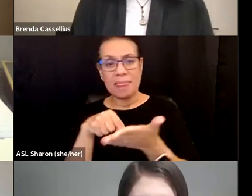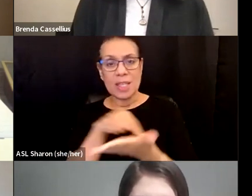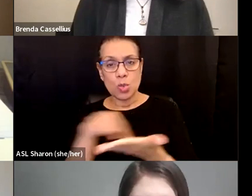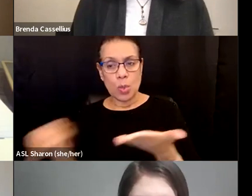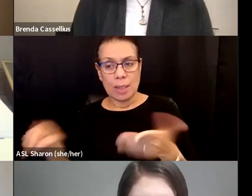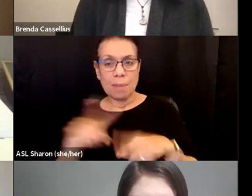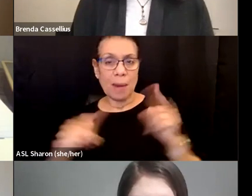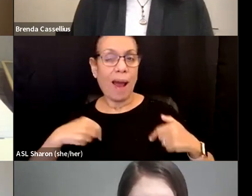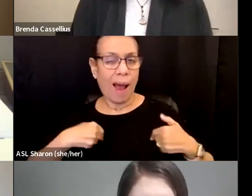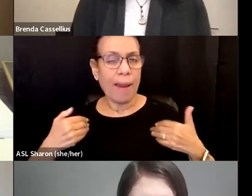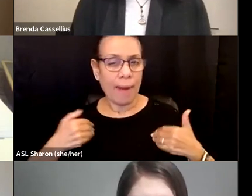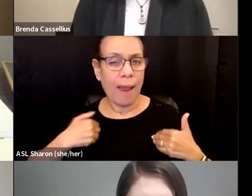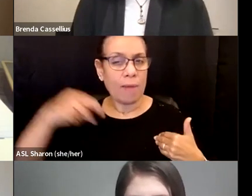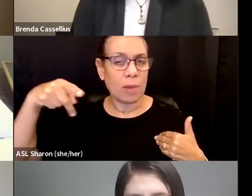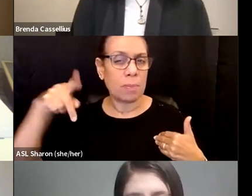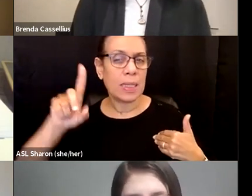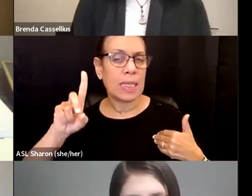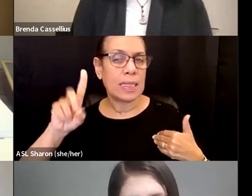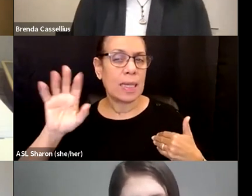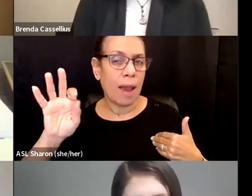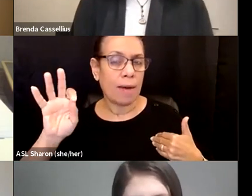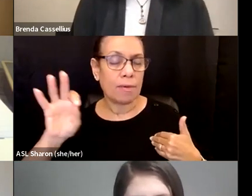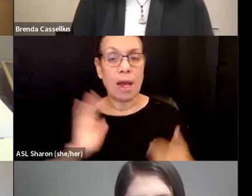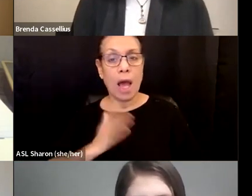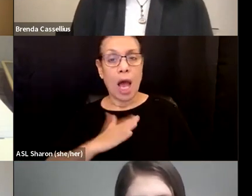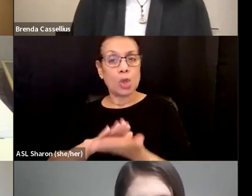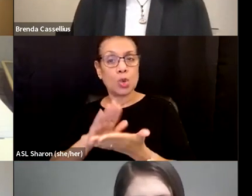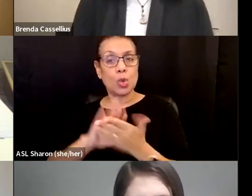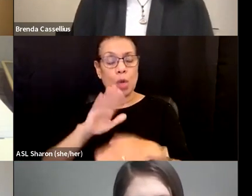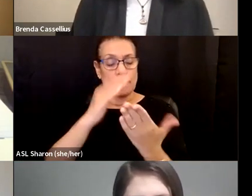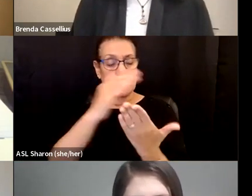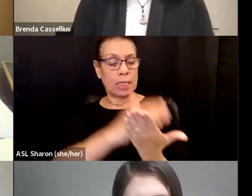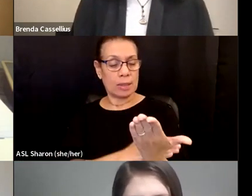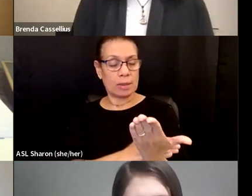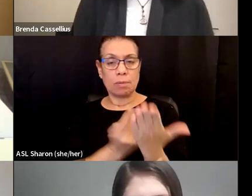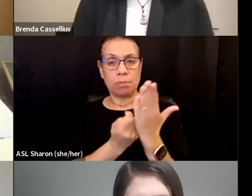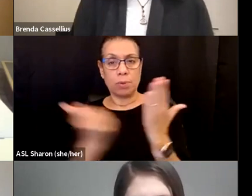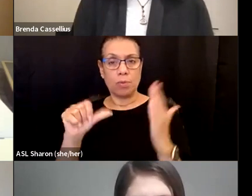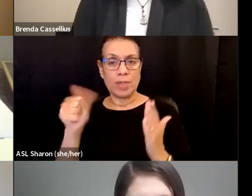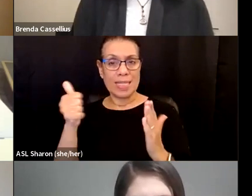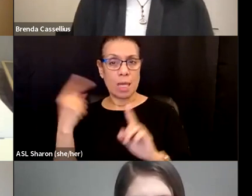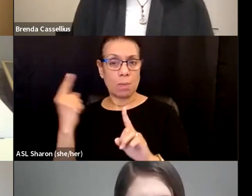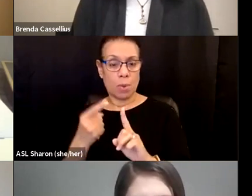have the pdfs we were only made aware that our schools were affected when the list of disadvantaged schools was posted on the bps website weeks